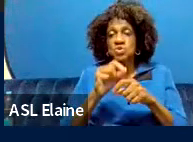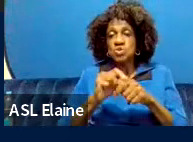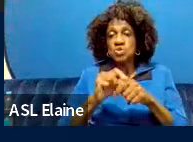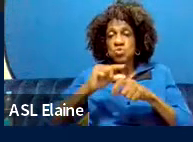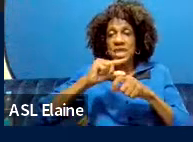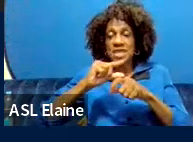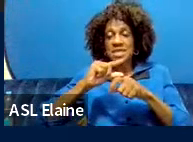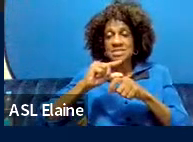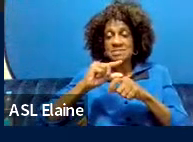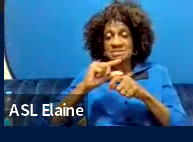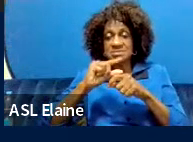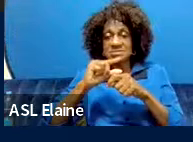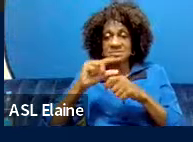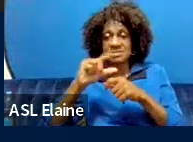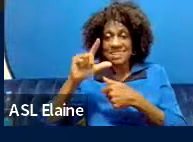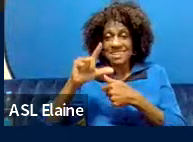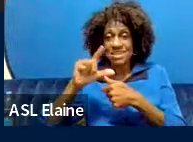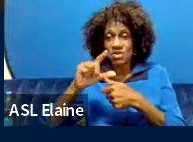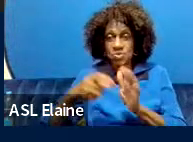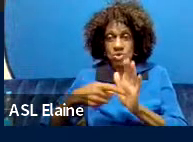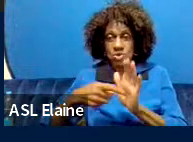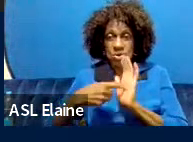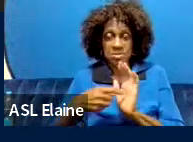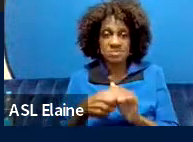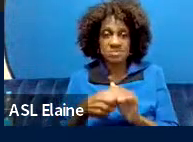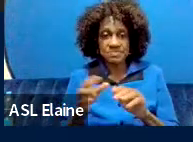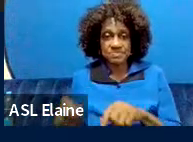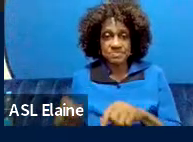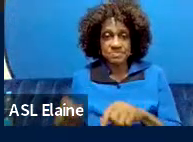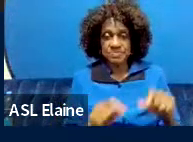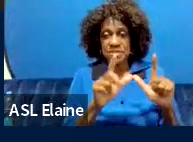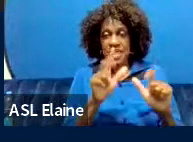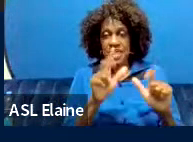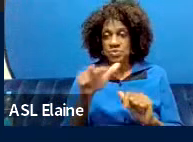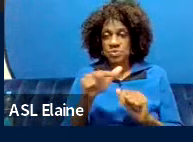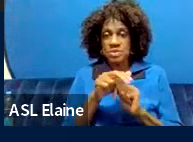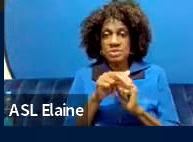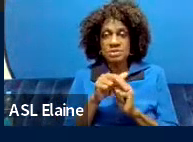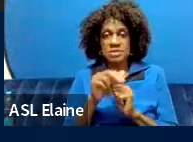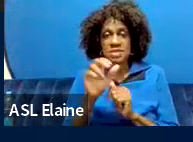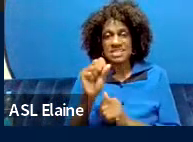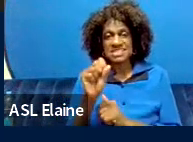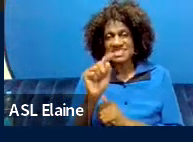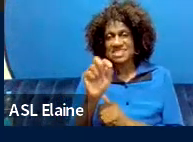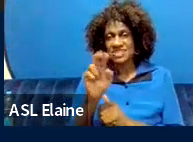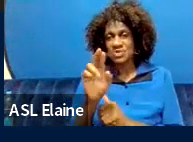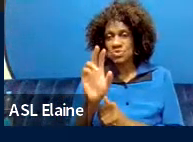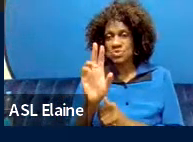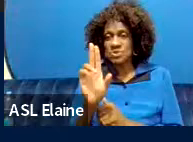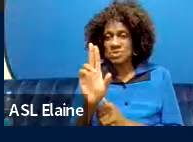requirements. Next slide, 33. Stroke thickness,